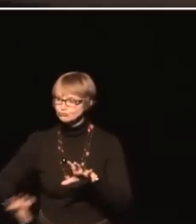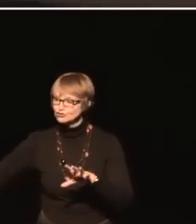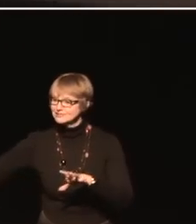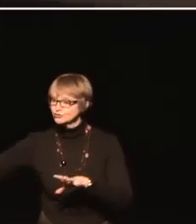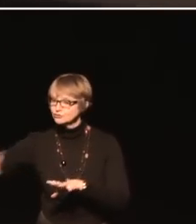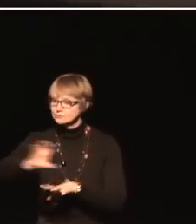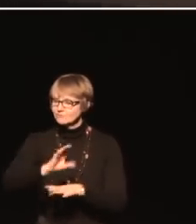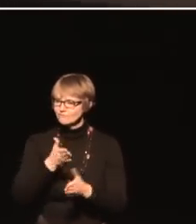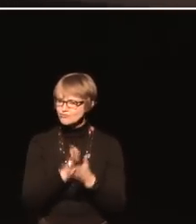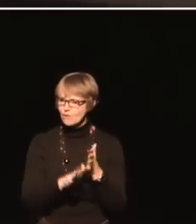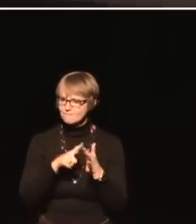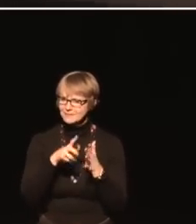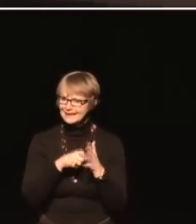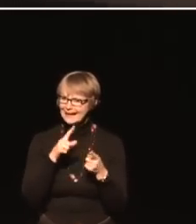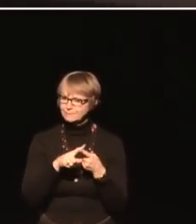Eclipse